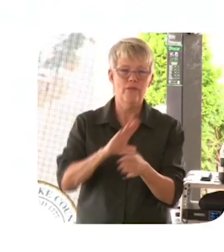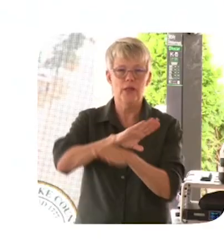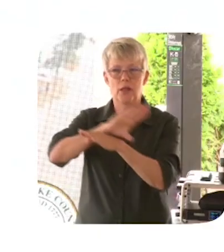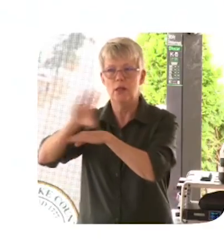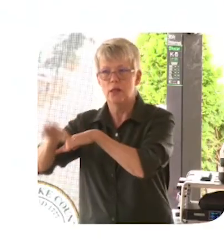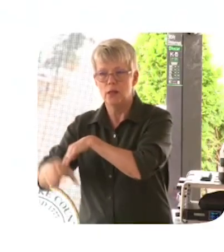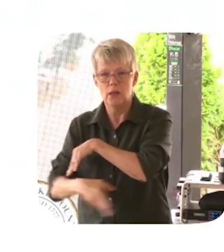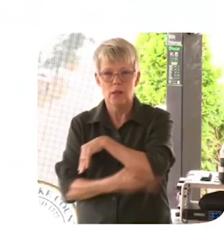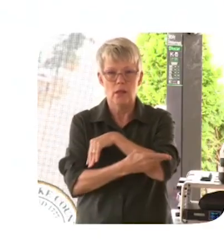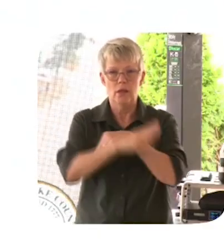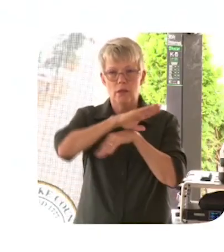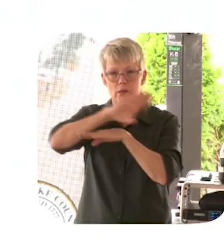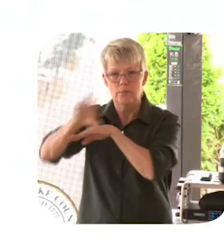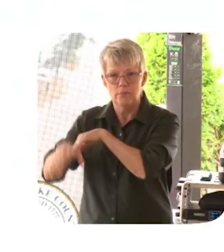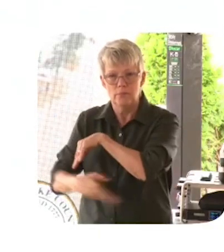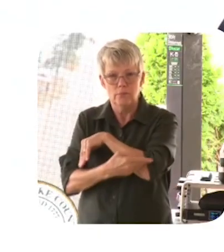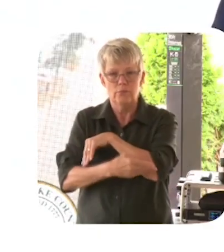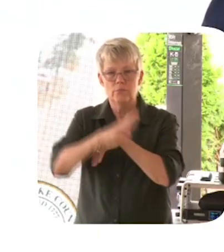to respond,